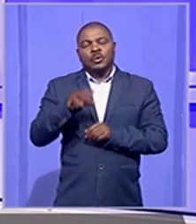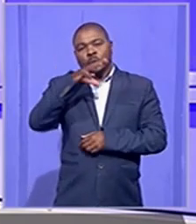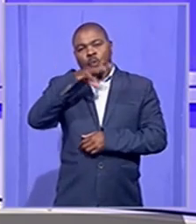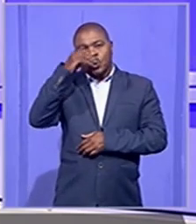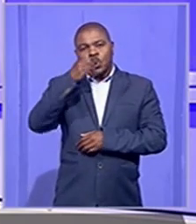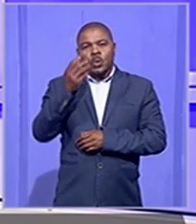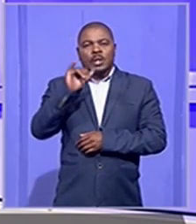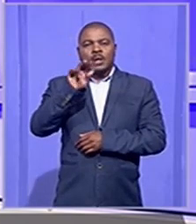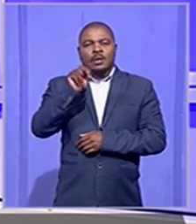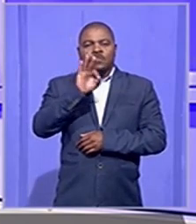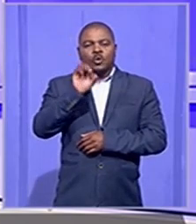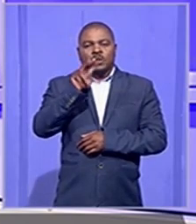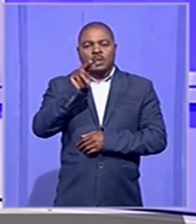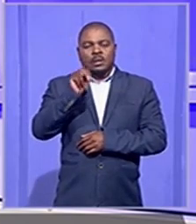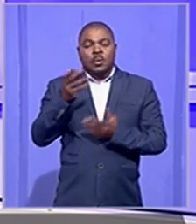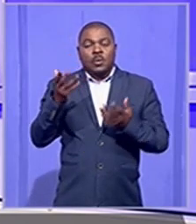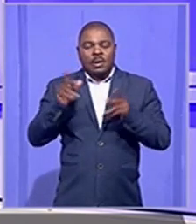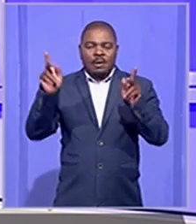kwa Kimberley.